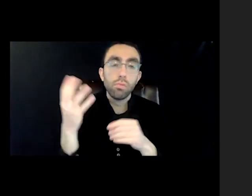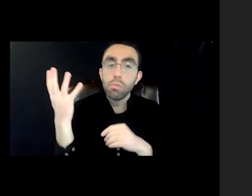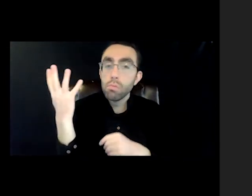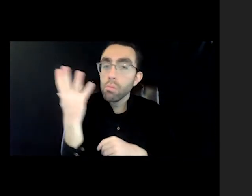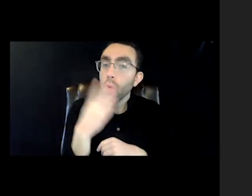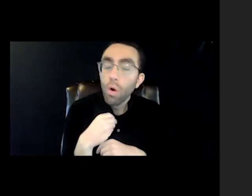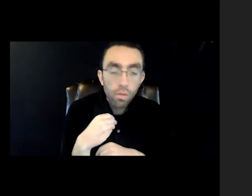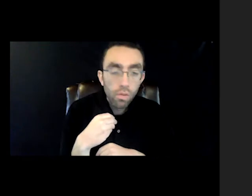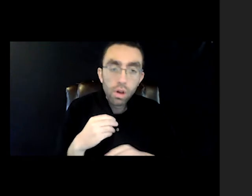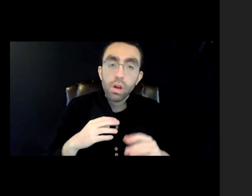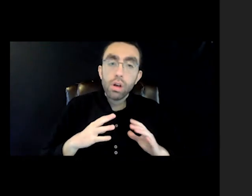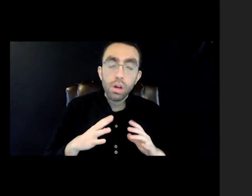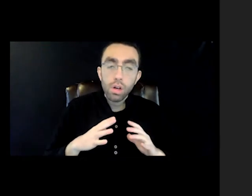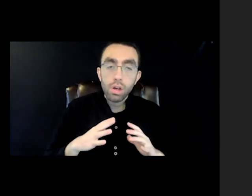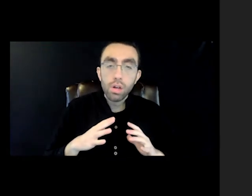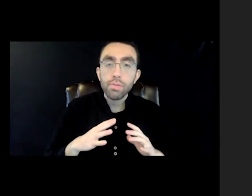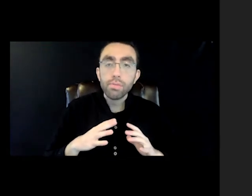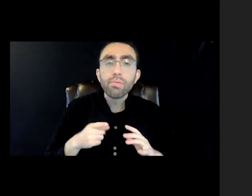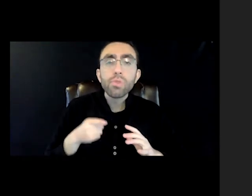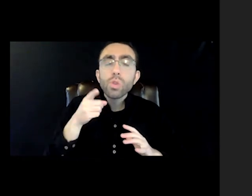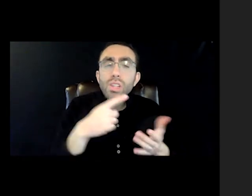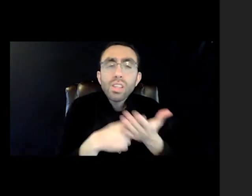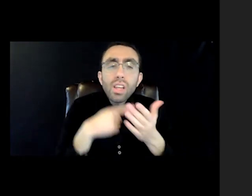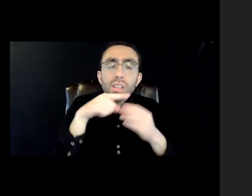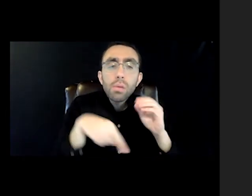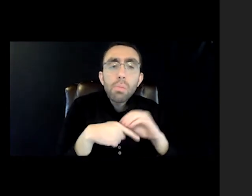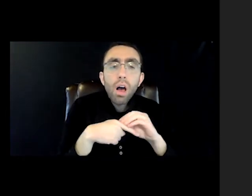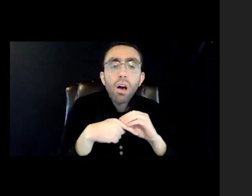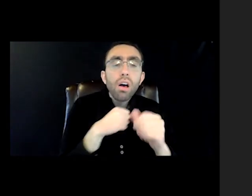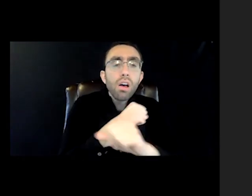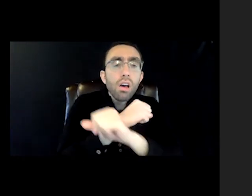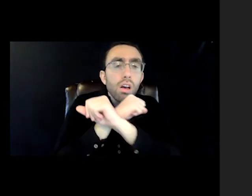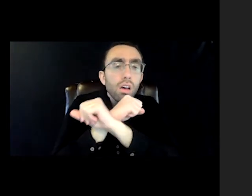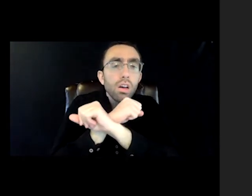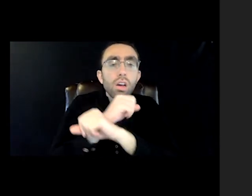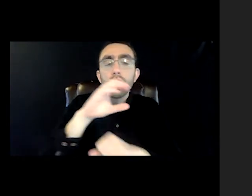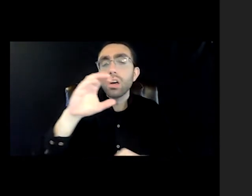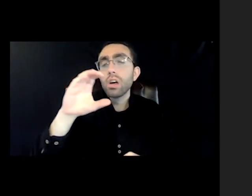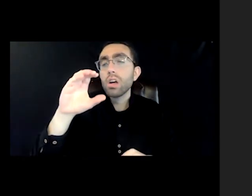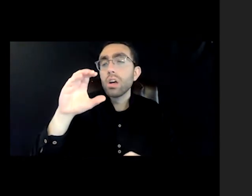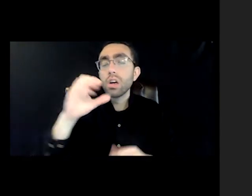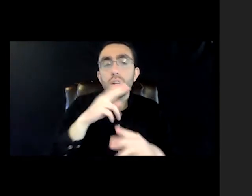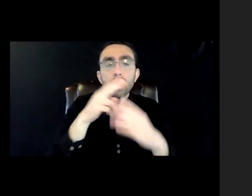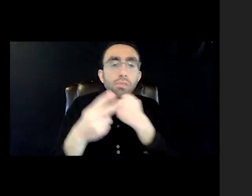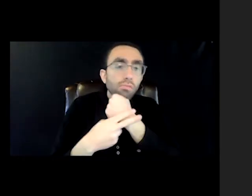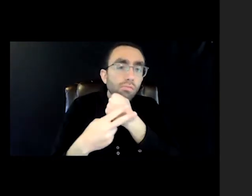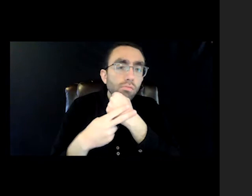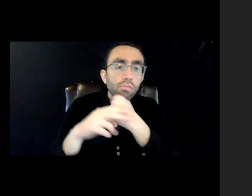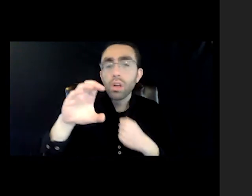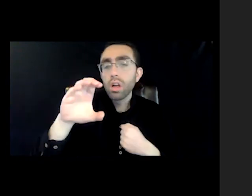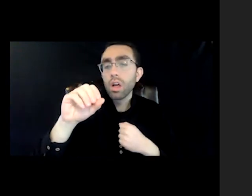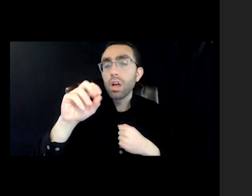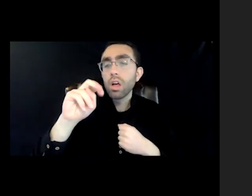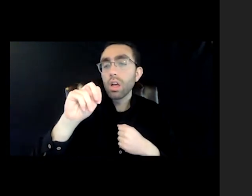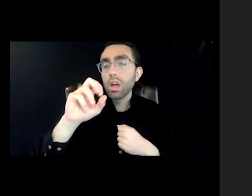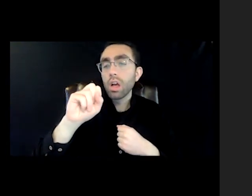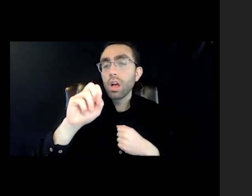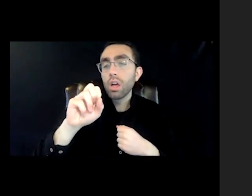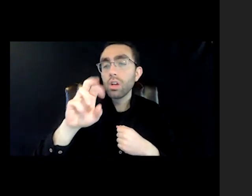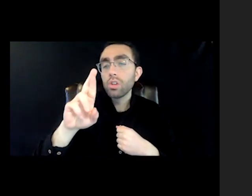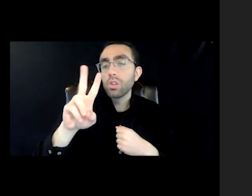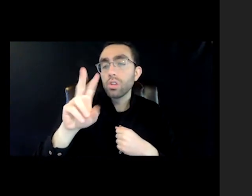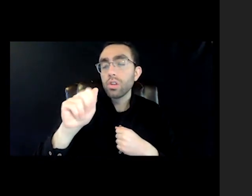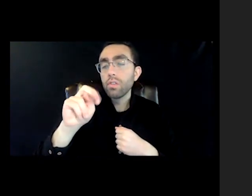the idea that you were talking about conservation and the idea that in conservation, so often people